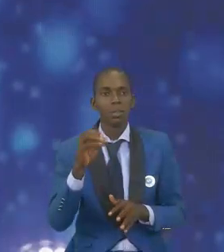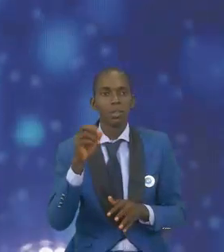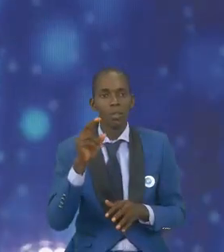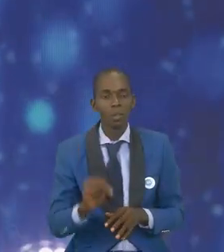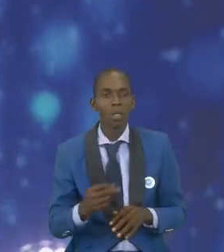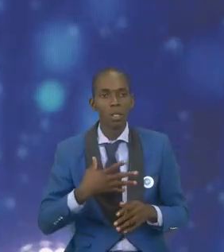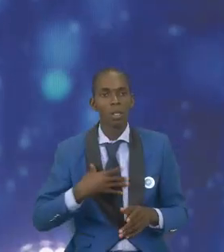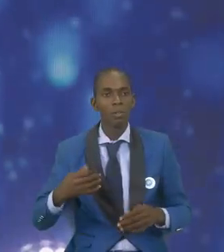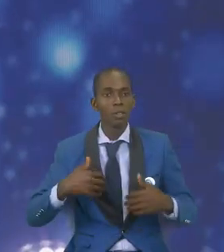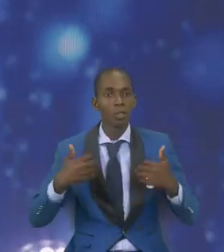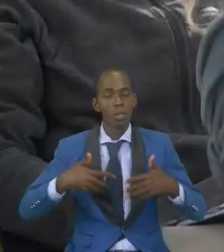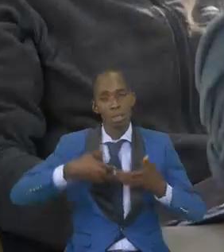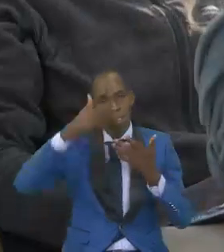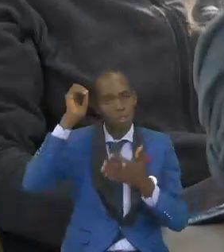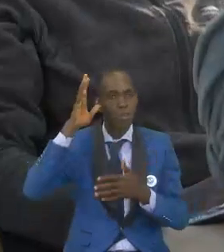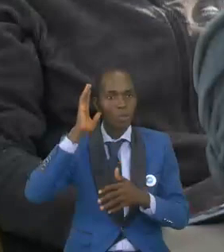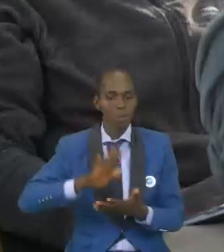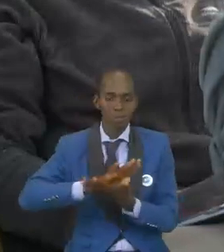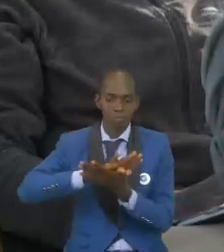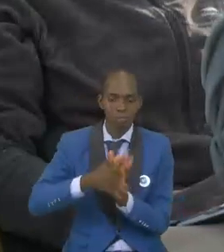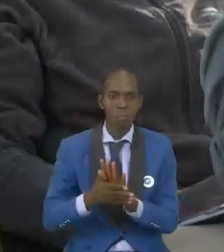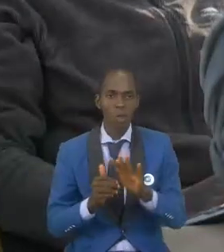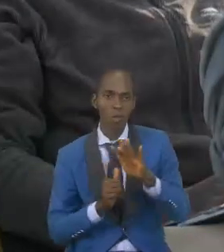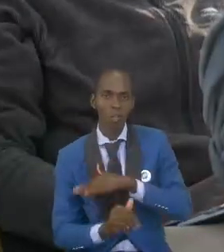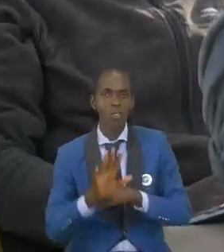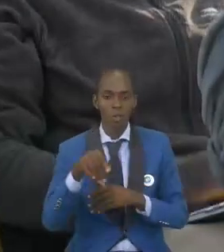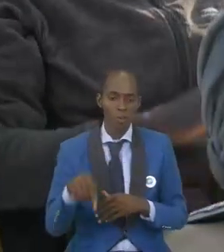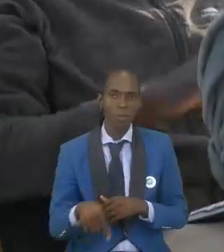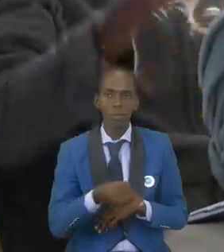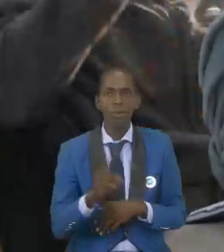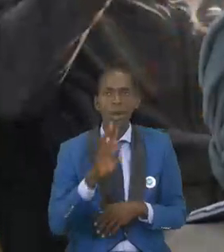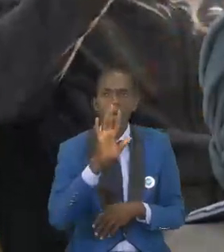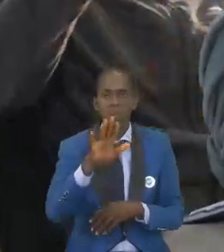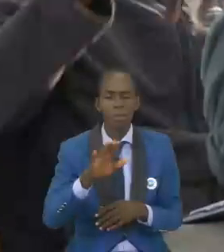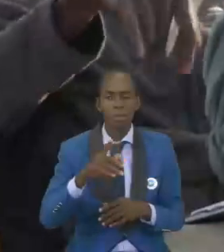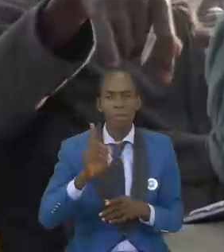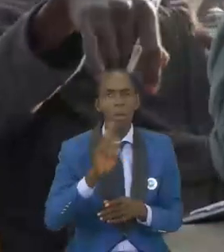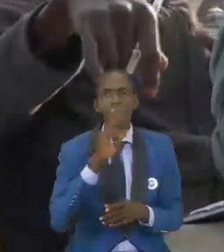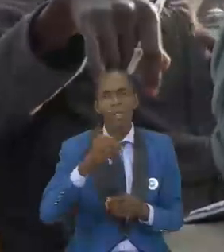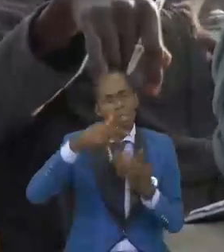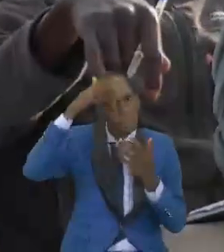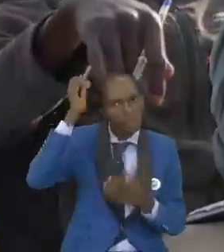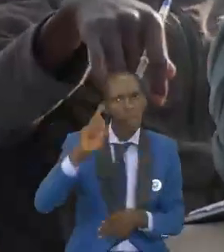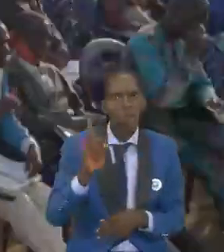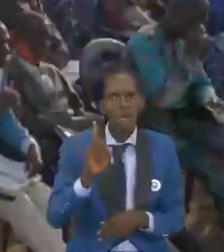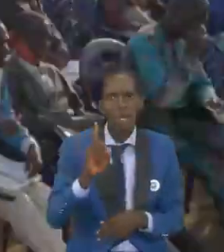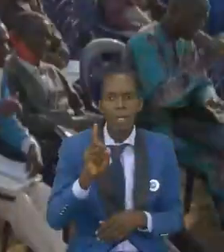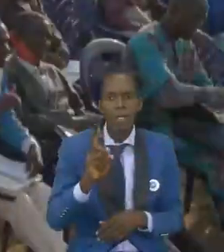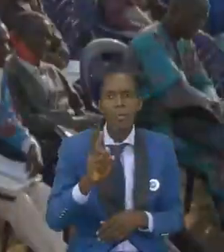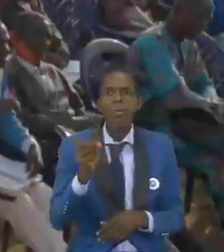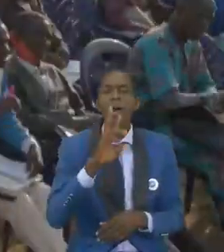trample under thy feet. Where are the lions? Where are the